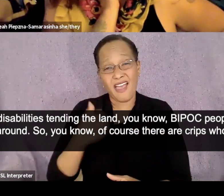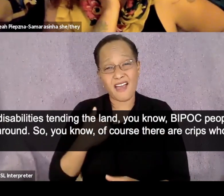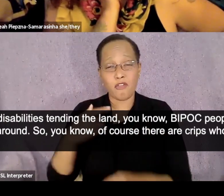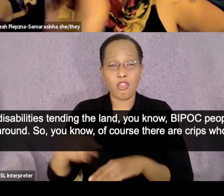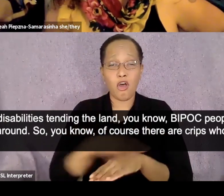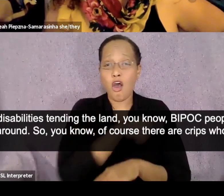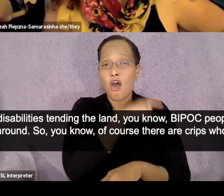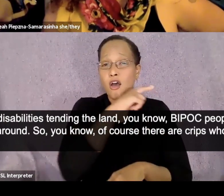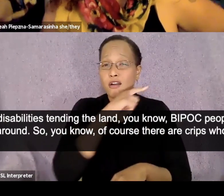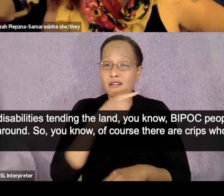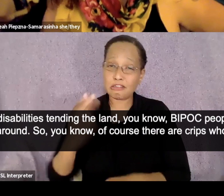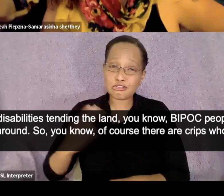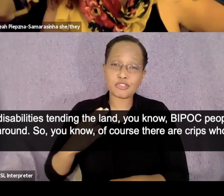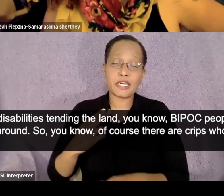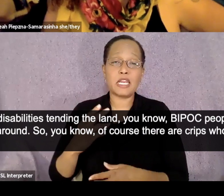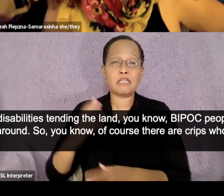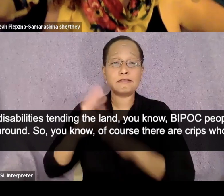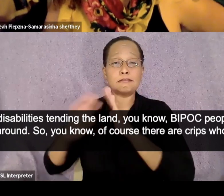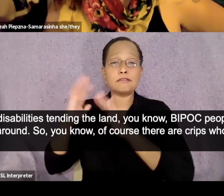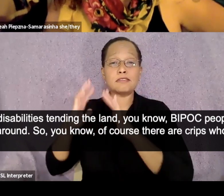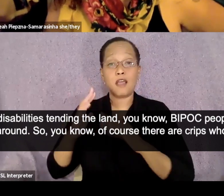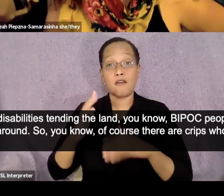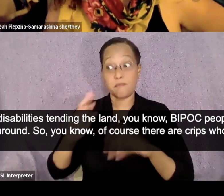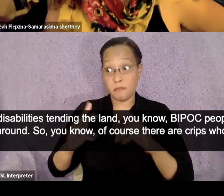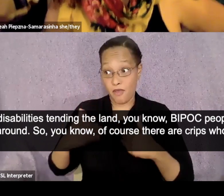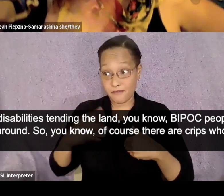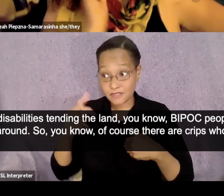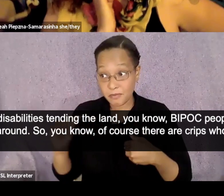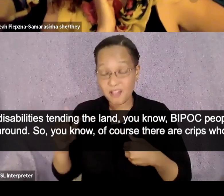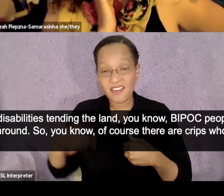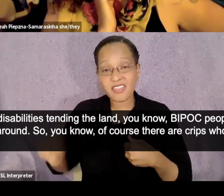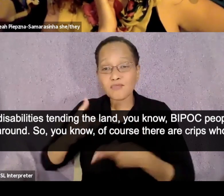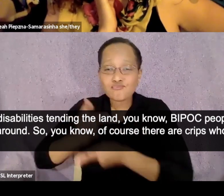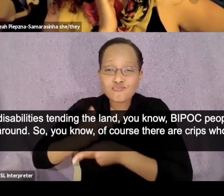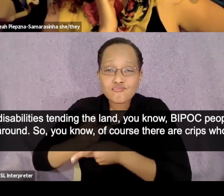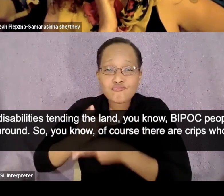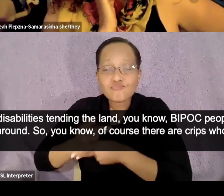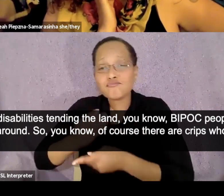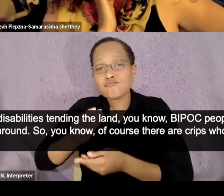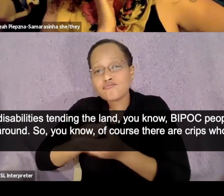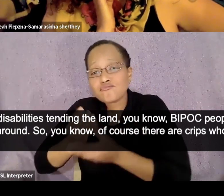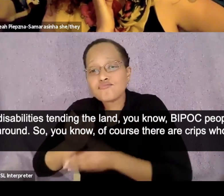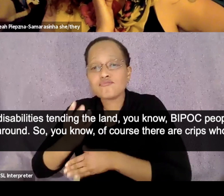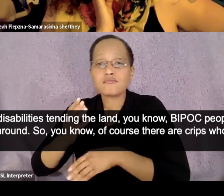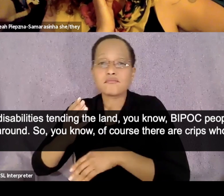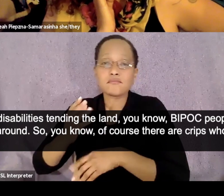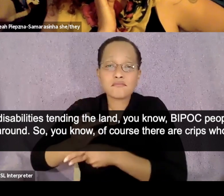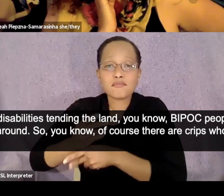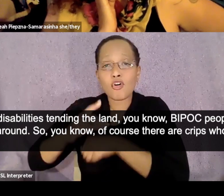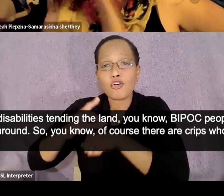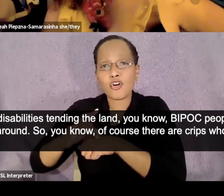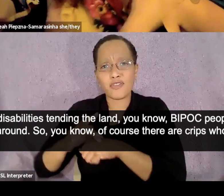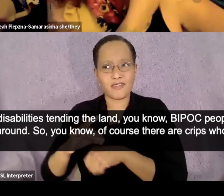with disabilities tending the land, BIPOC people tending land. And of course, like, Crips